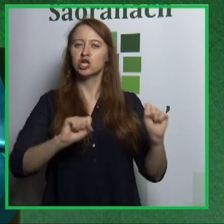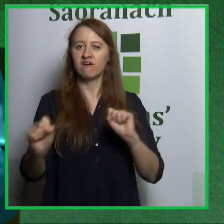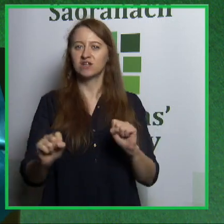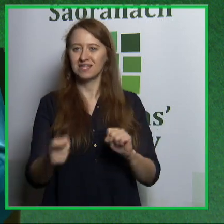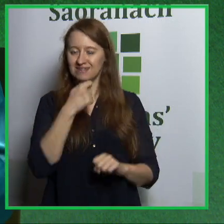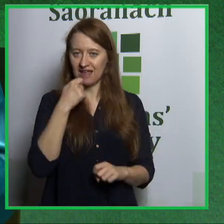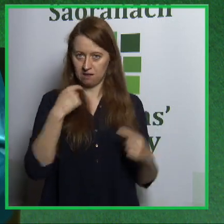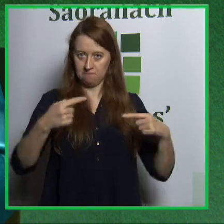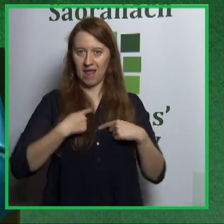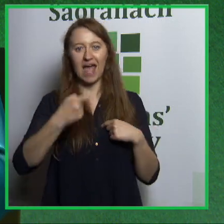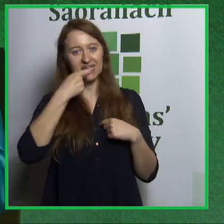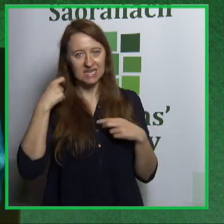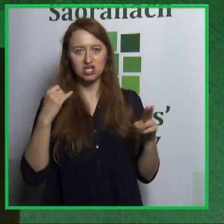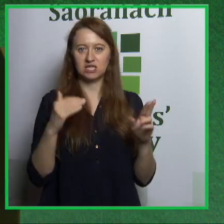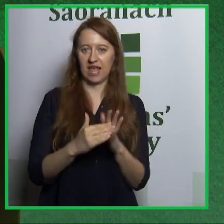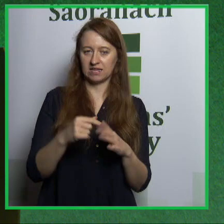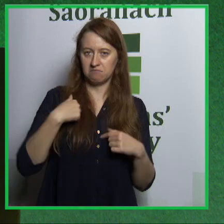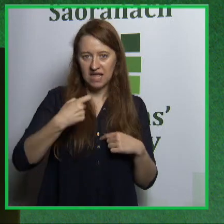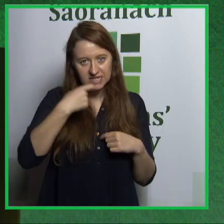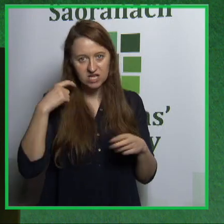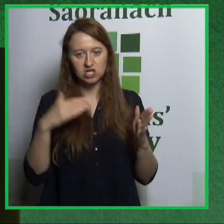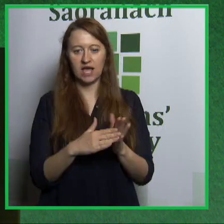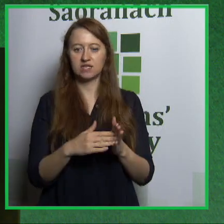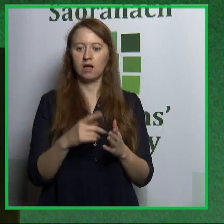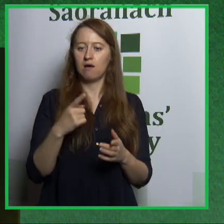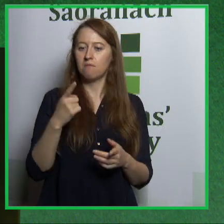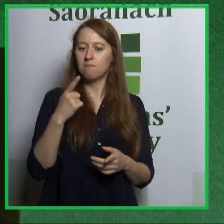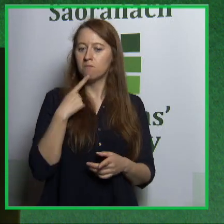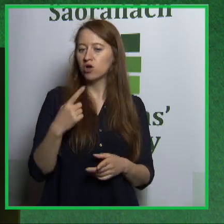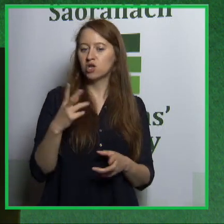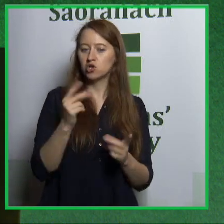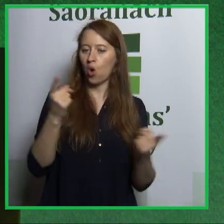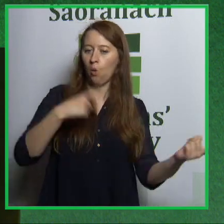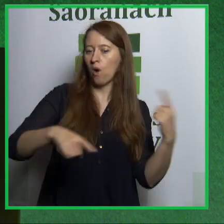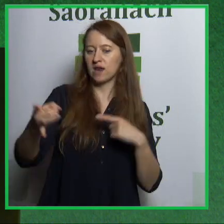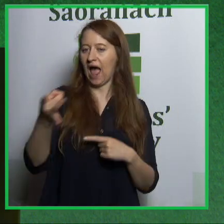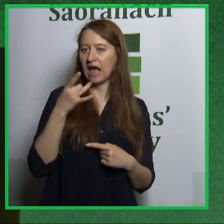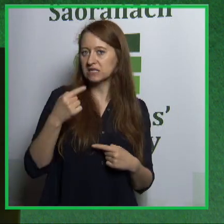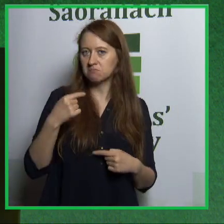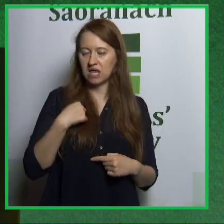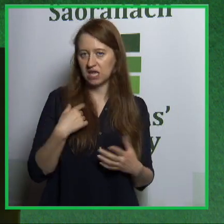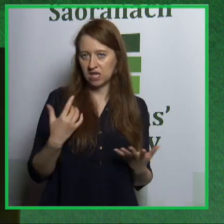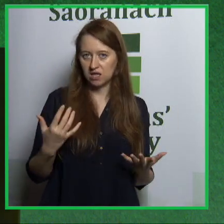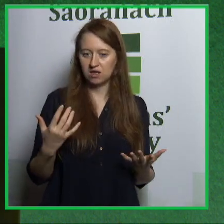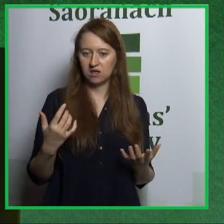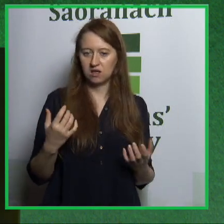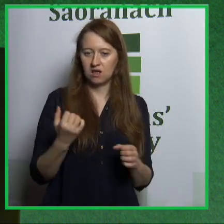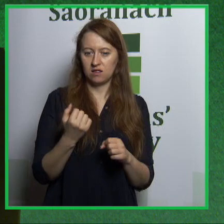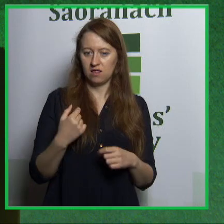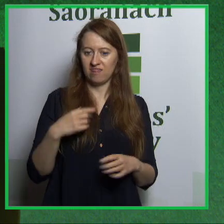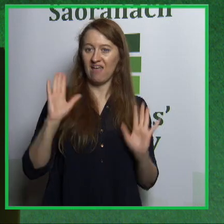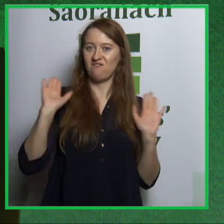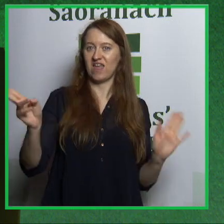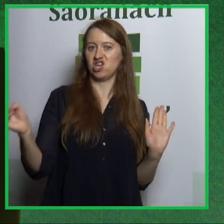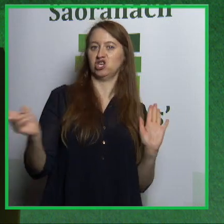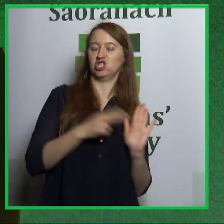in addiction, you are. But I never got asked for a urine once. Nobody ever asked me. They put